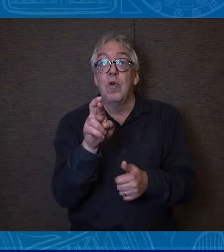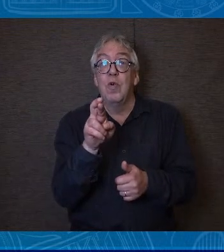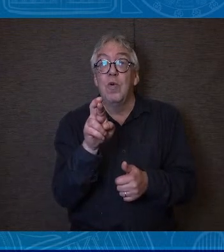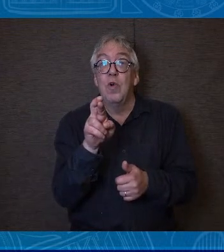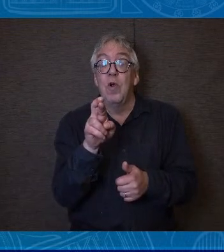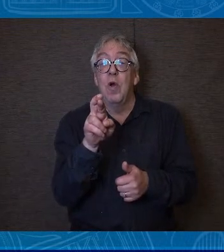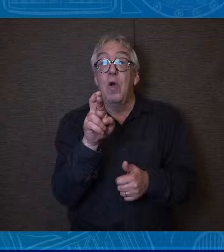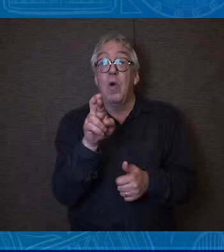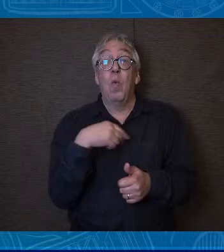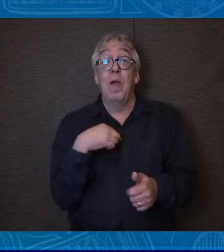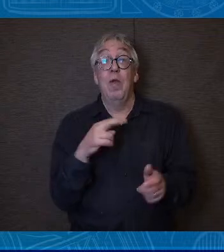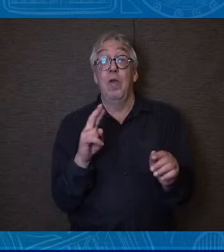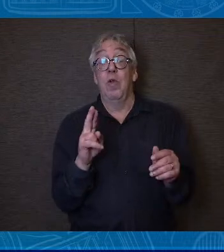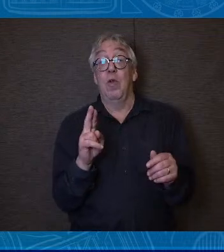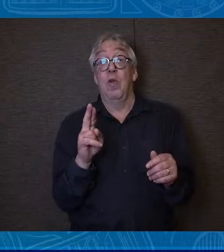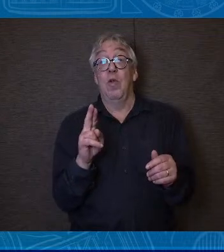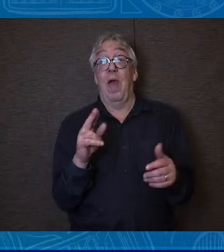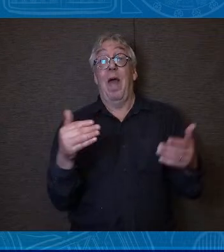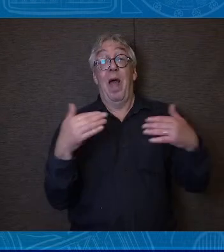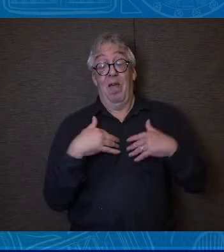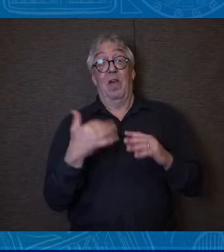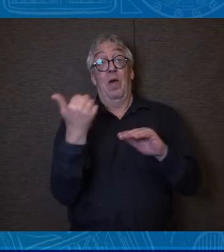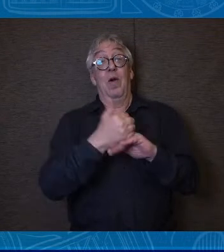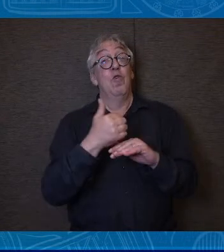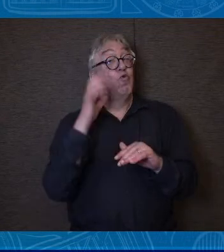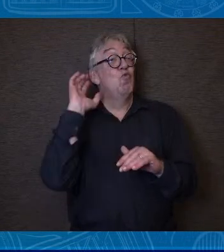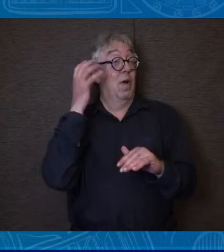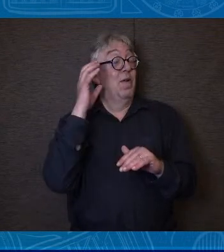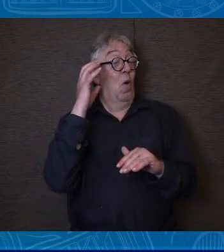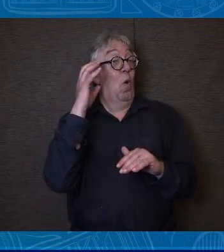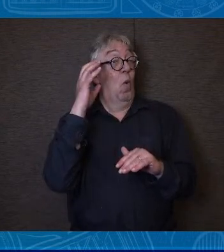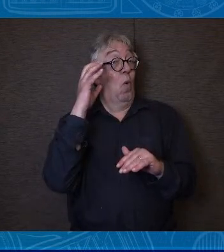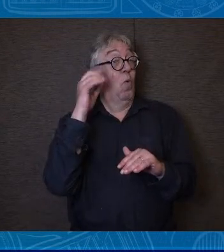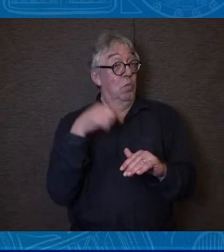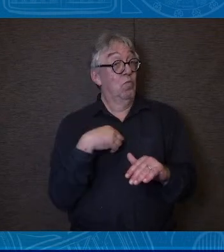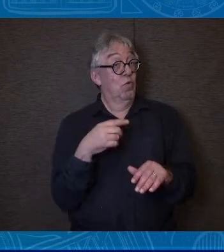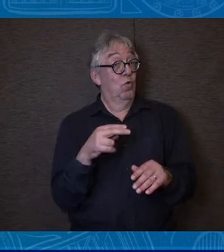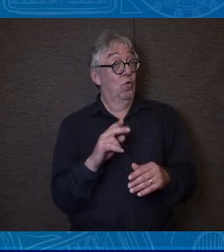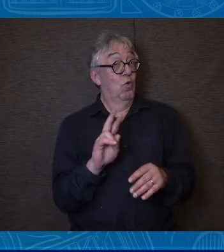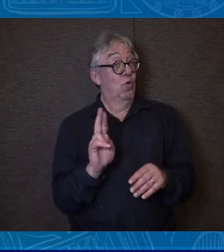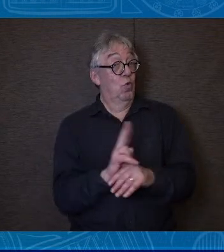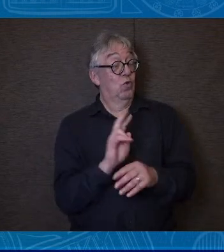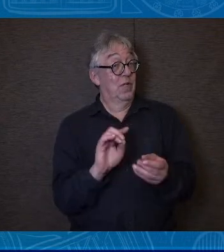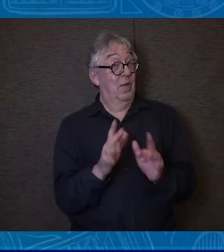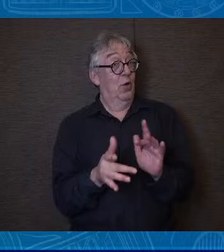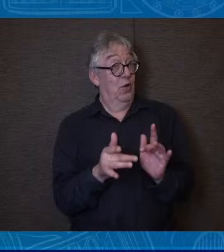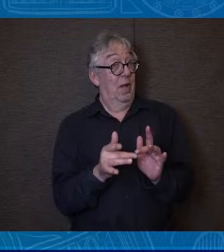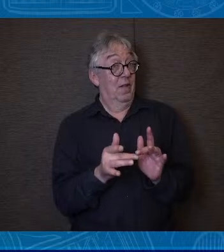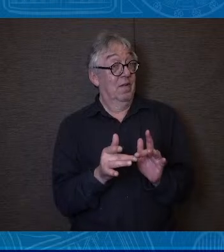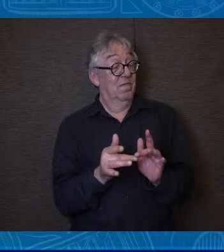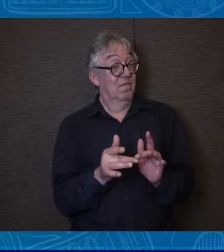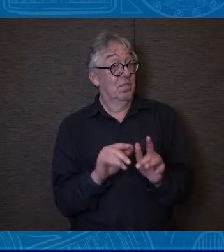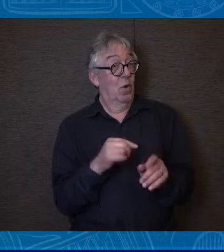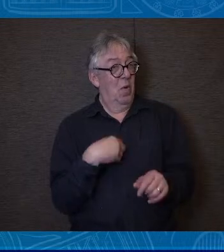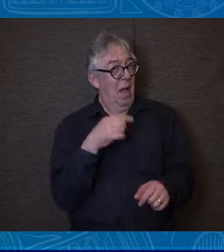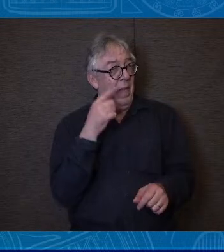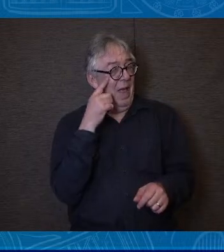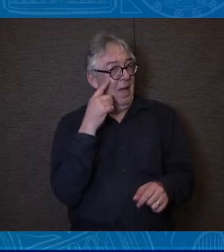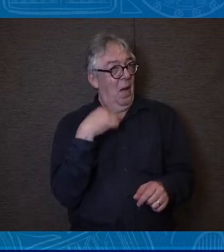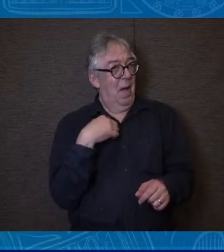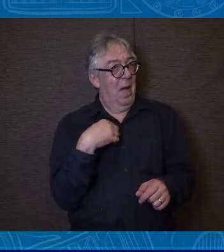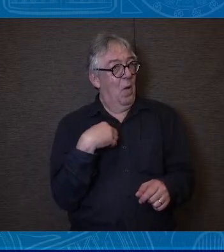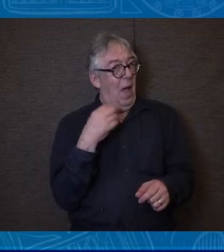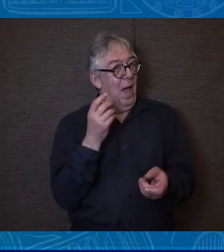the internet as well. But I don't think that we can transmit information to cell